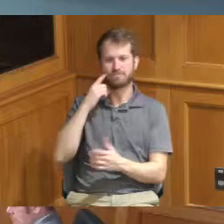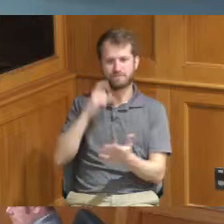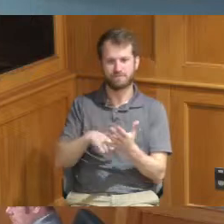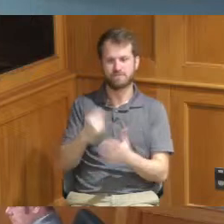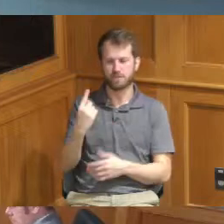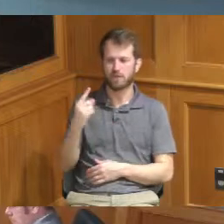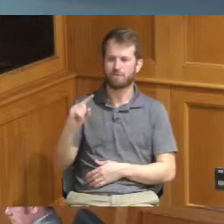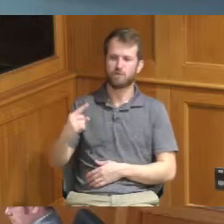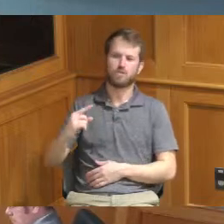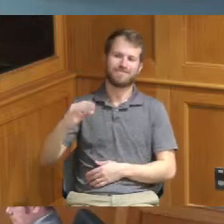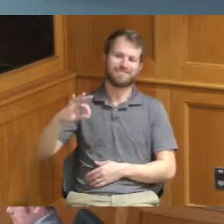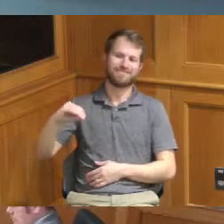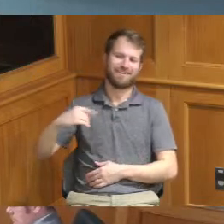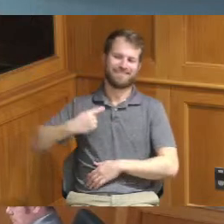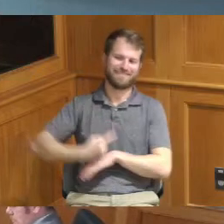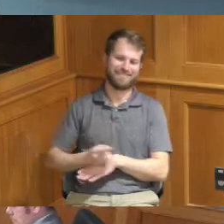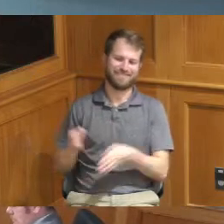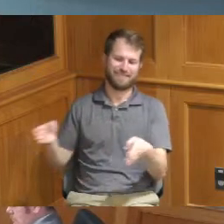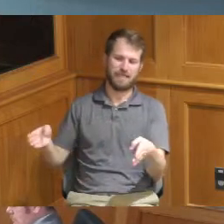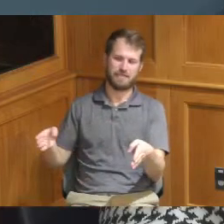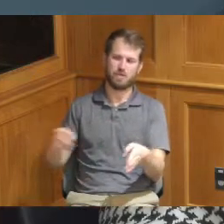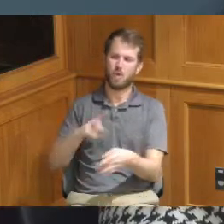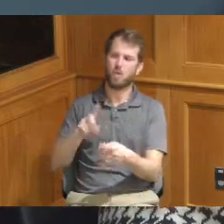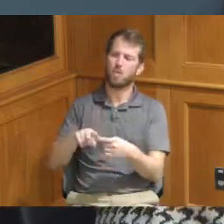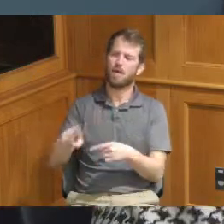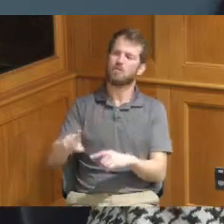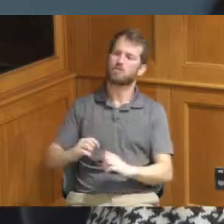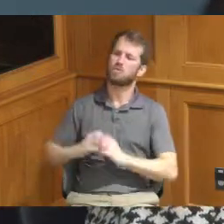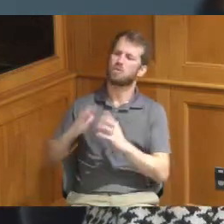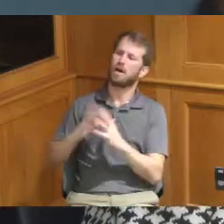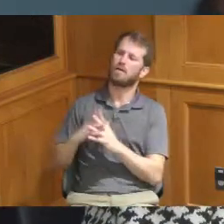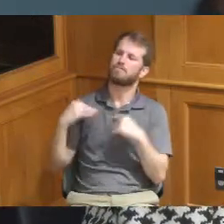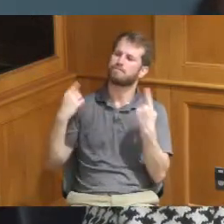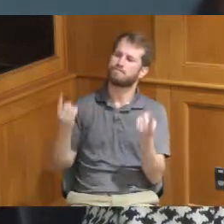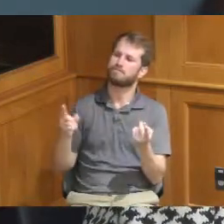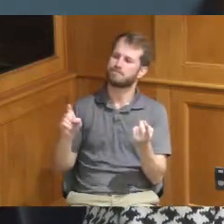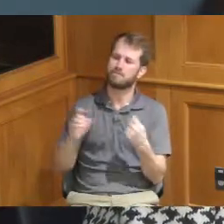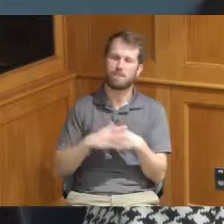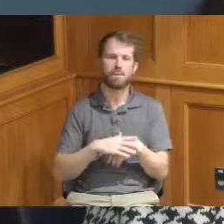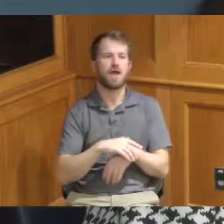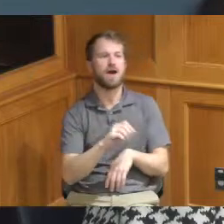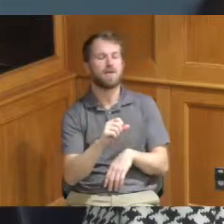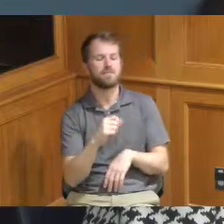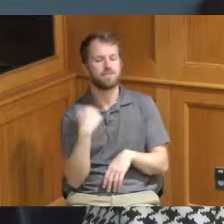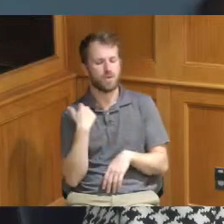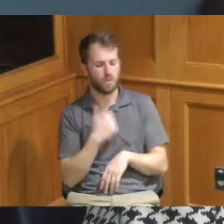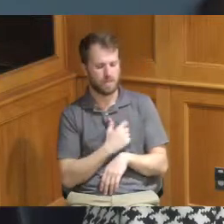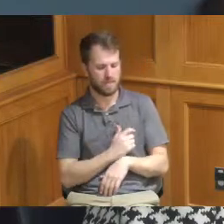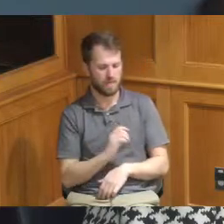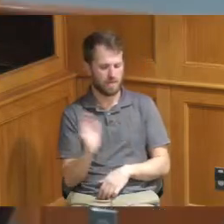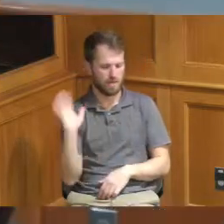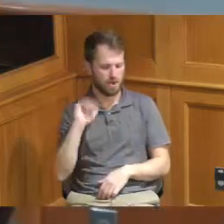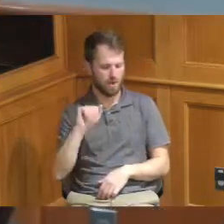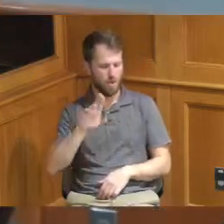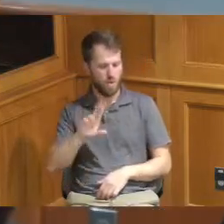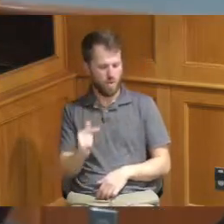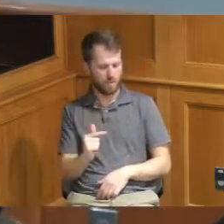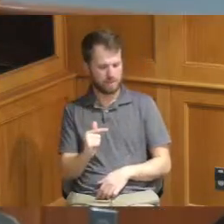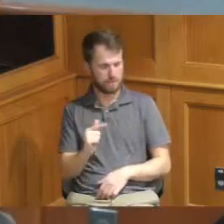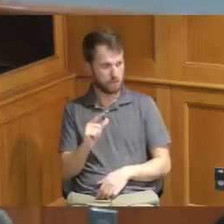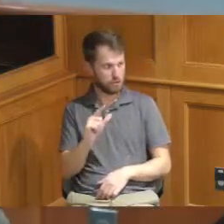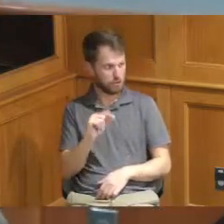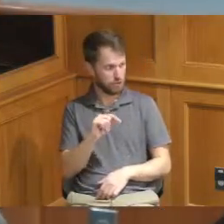So I'm just wondering, when did you open? I mean, when was you? Yep, we've been opened. We opened in August of